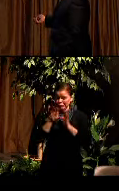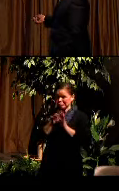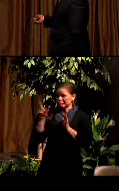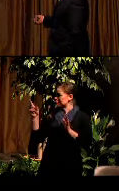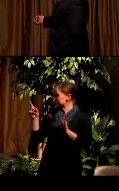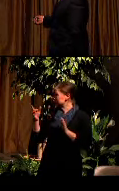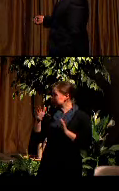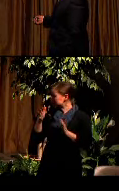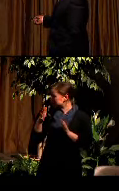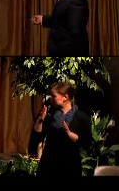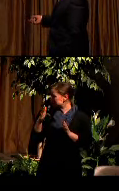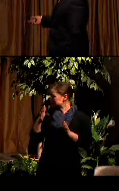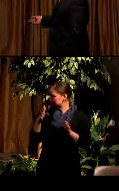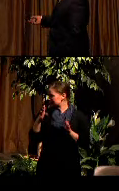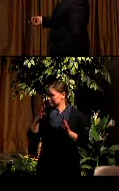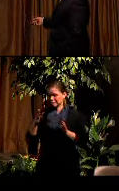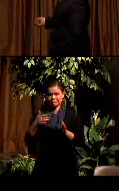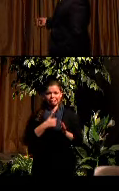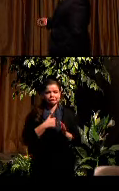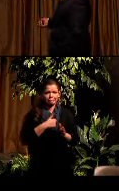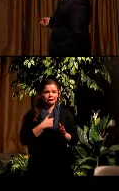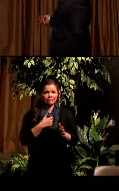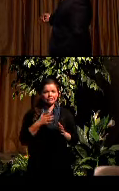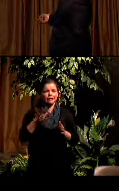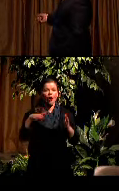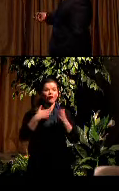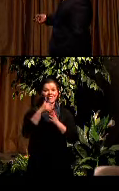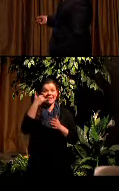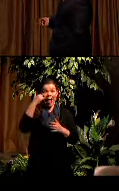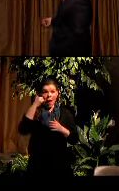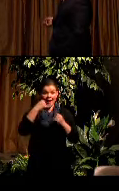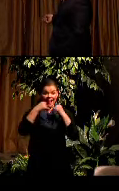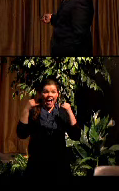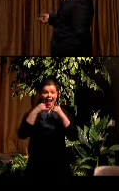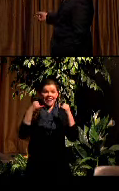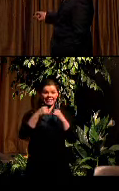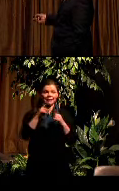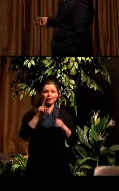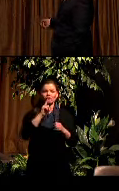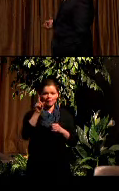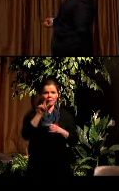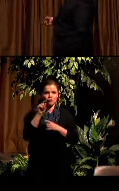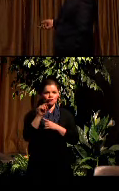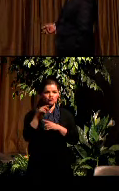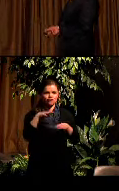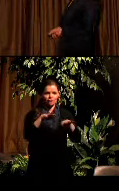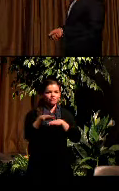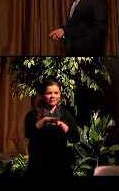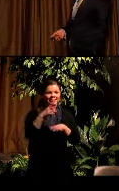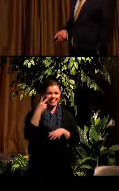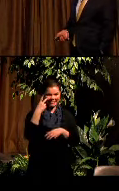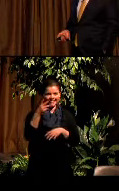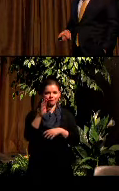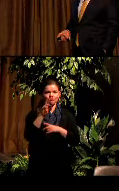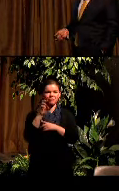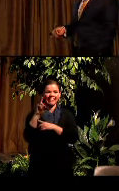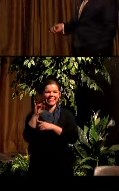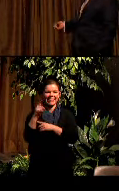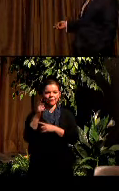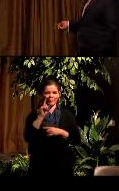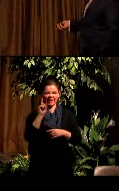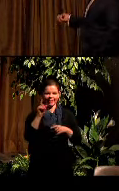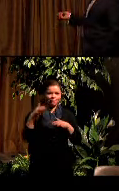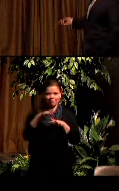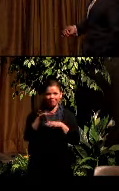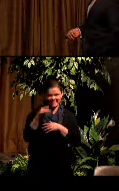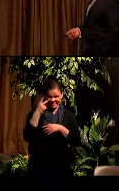yellowish mustard color lines are these breeding bird survey routes all over the country. This is that program started by Chan Robbins in the